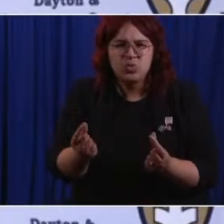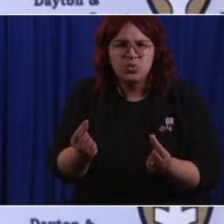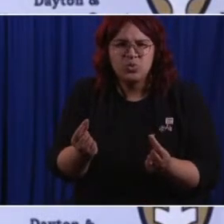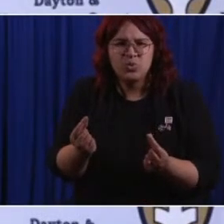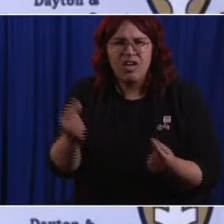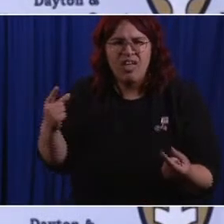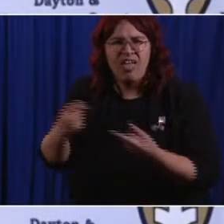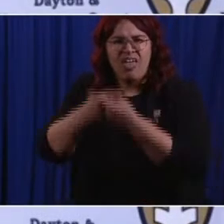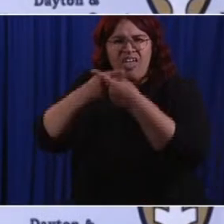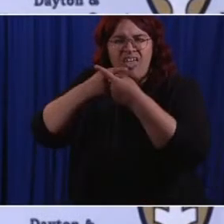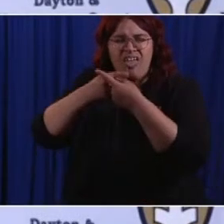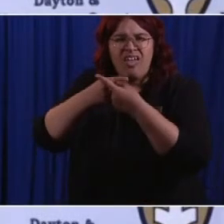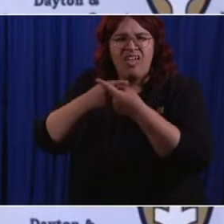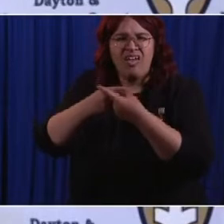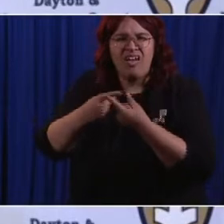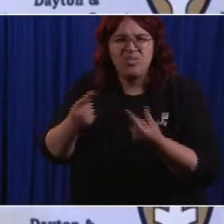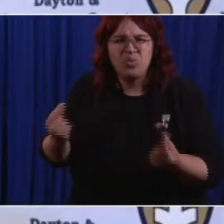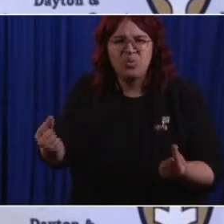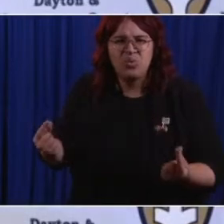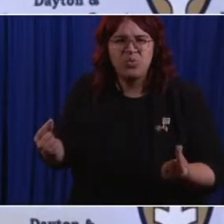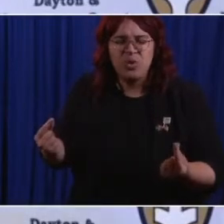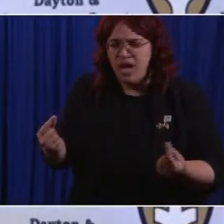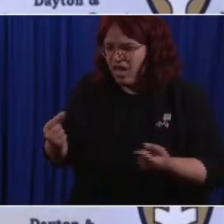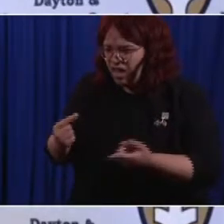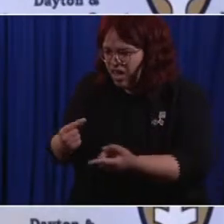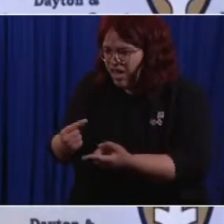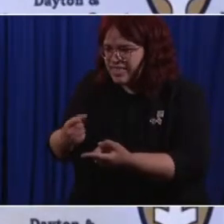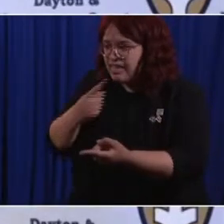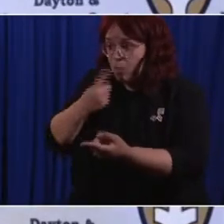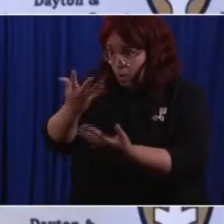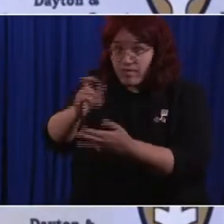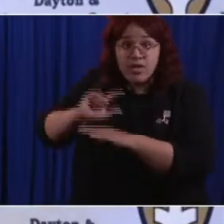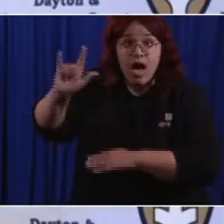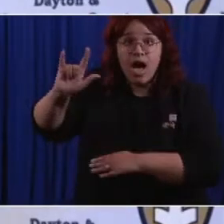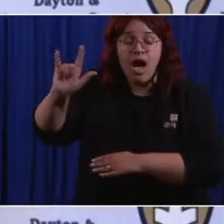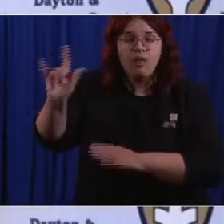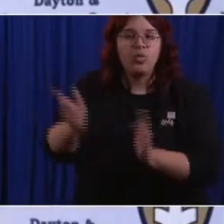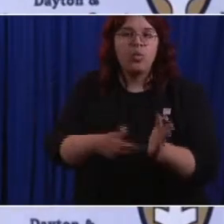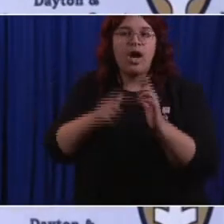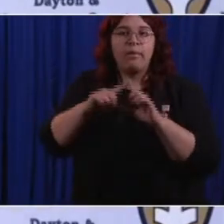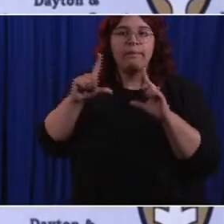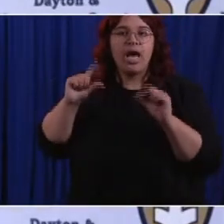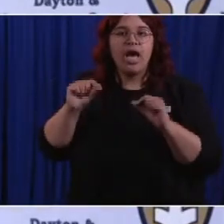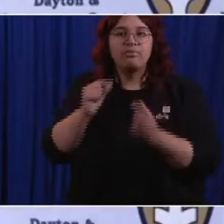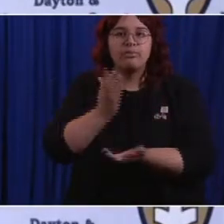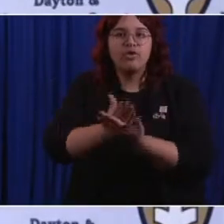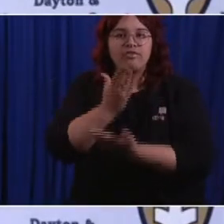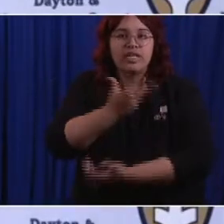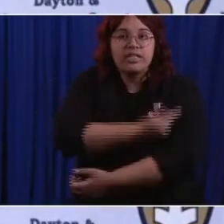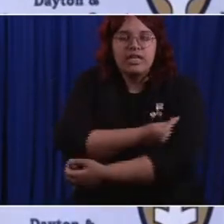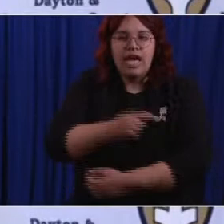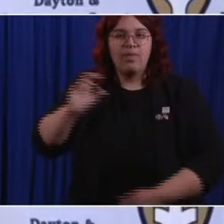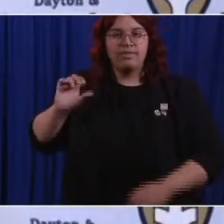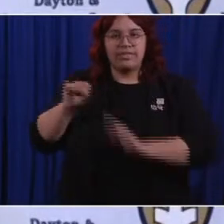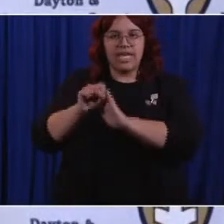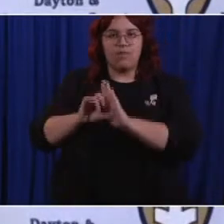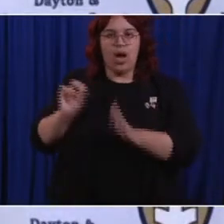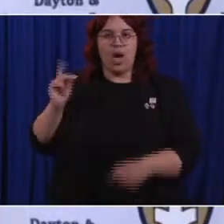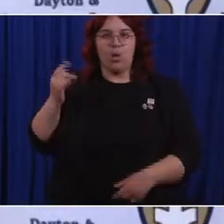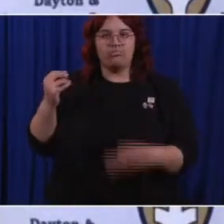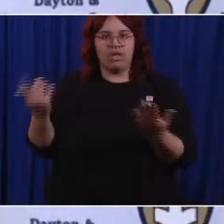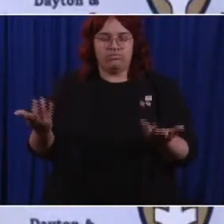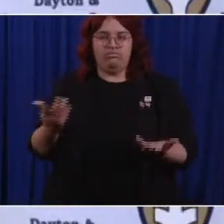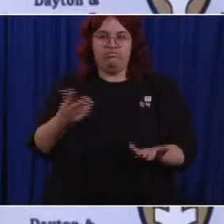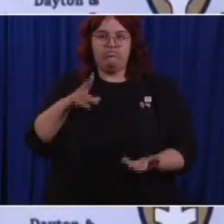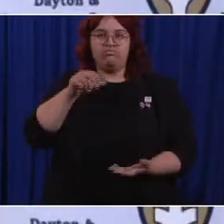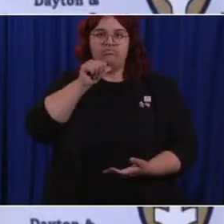passport, but suddenly Ohio legislators are saying, sorry, we're going to ban that in this state? Thank you. Well, Andrew,